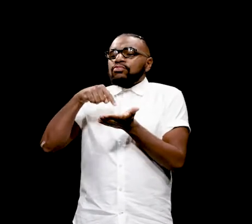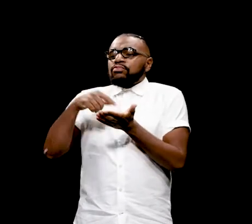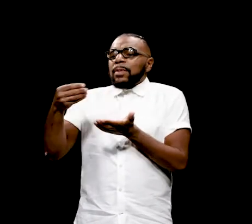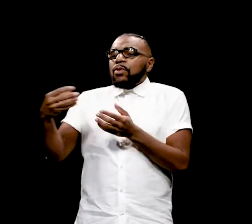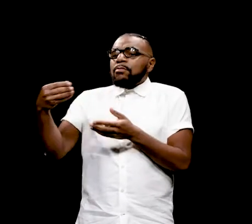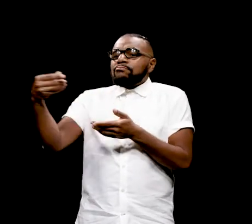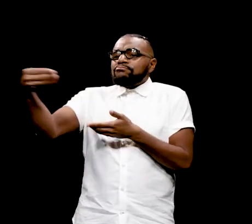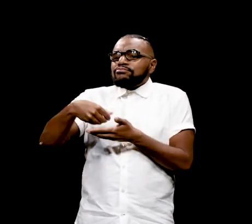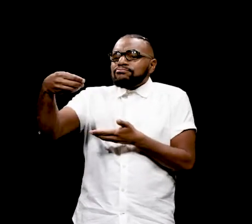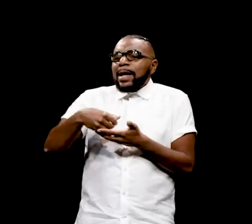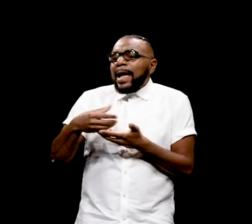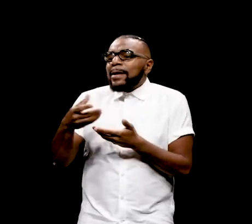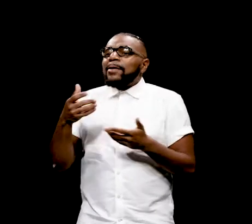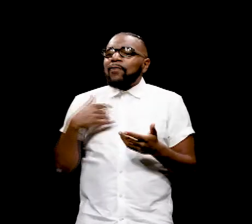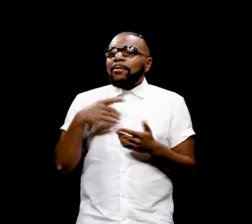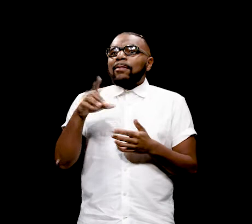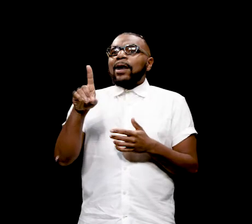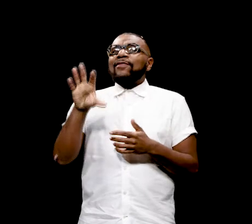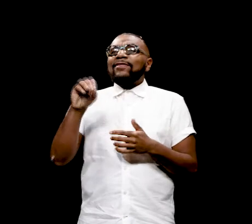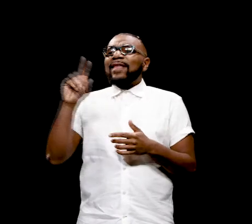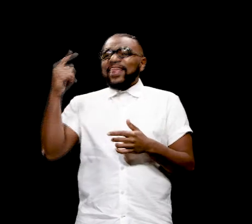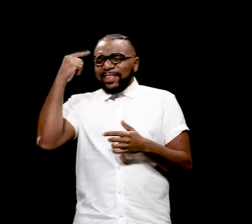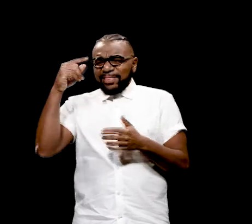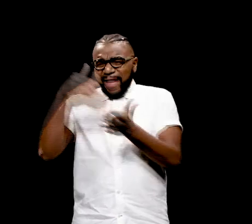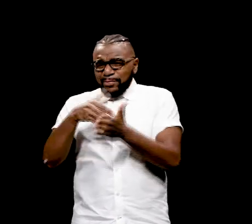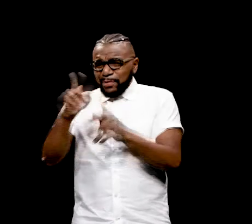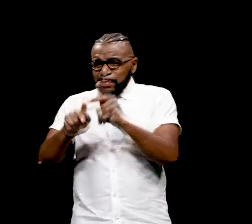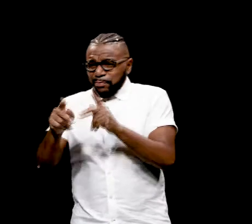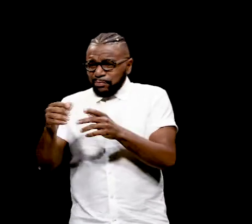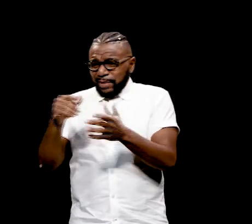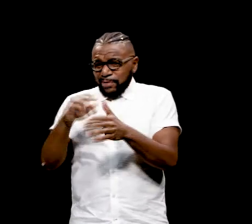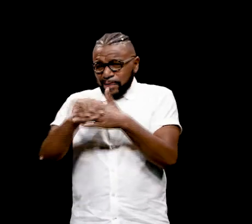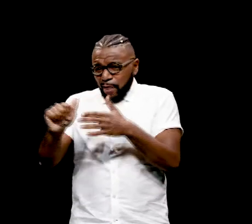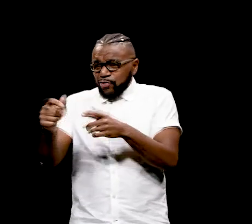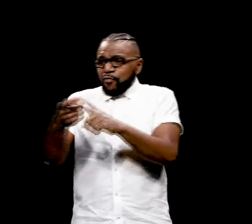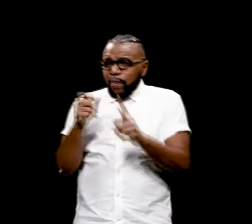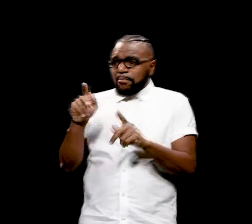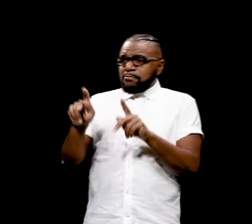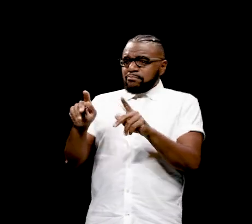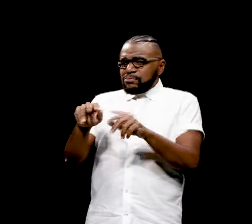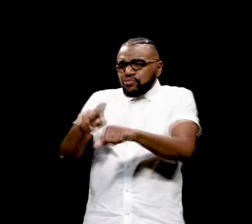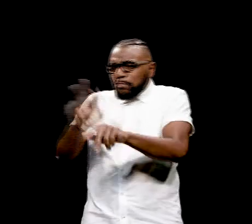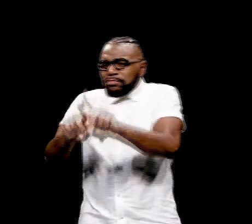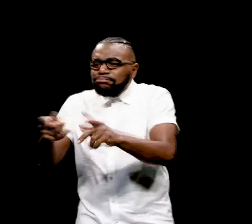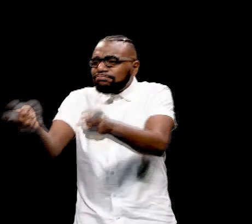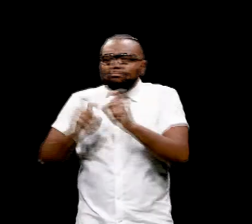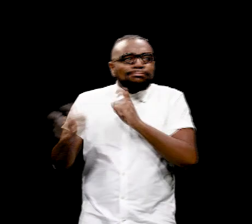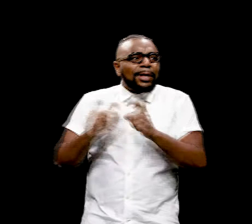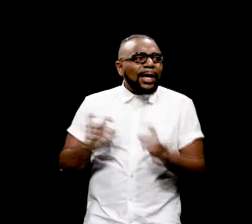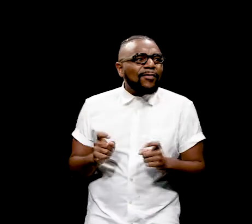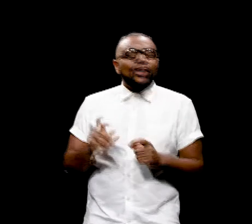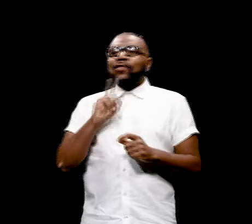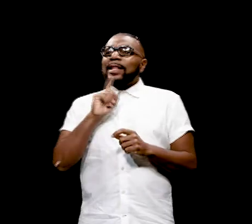self-identify as either unemployed or retired. And so our priorities in terms of rental assistance, making sure that Wall Street isn't getting a bailout,